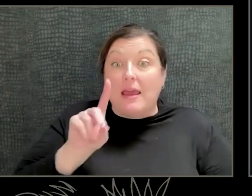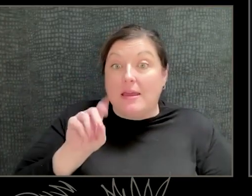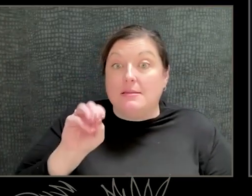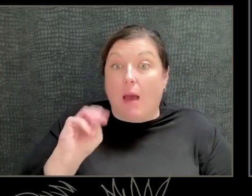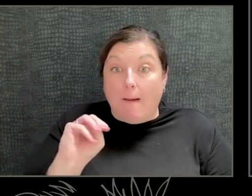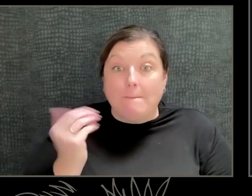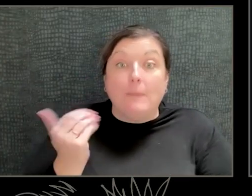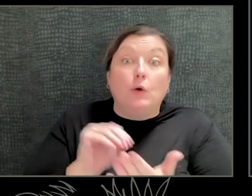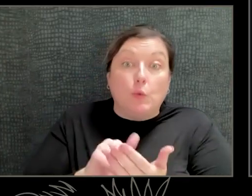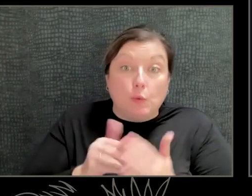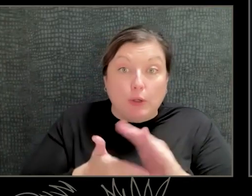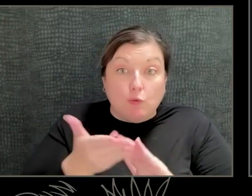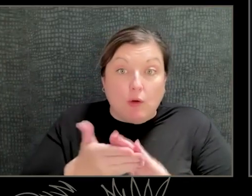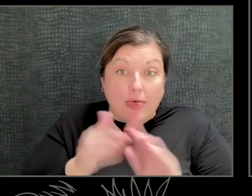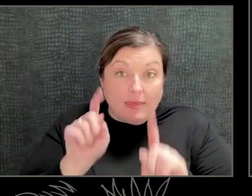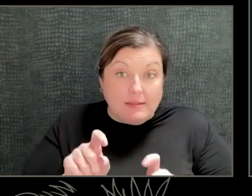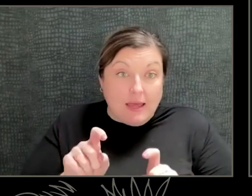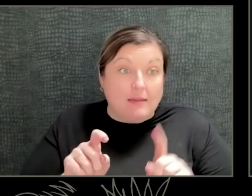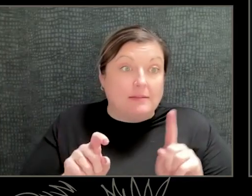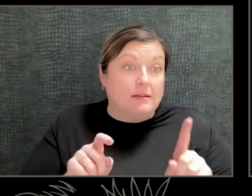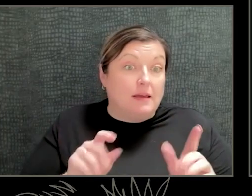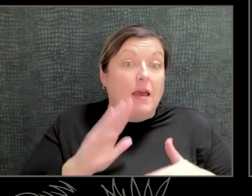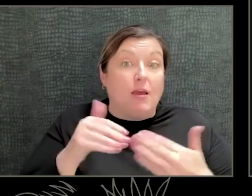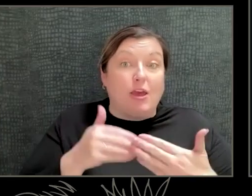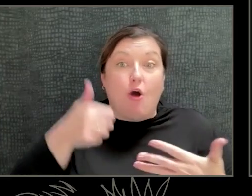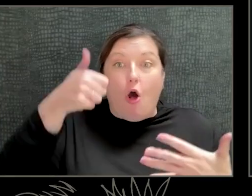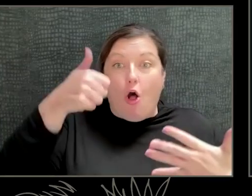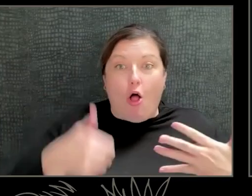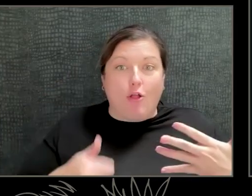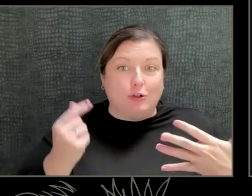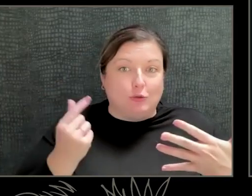rerun the tests and get all green checks.